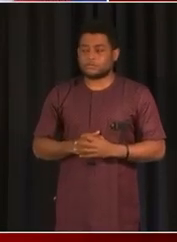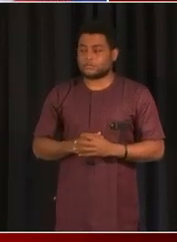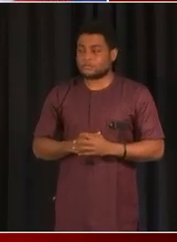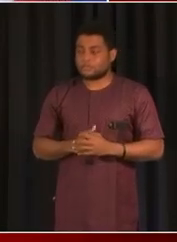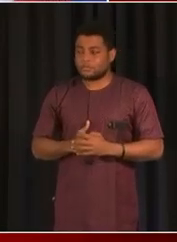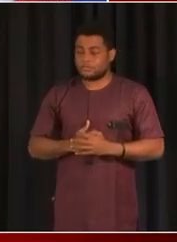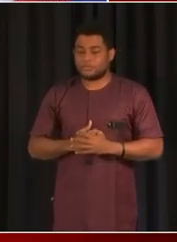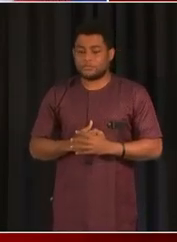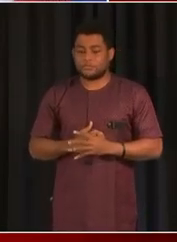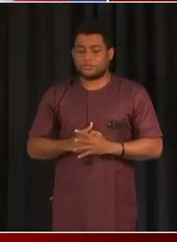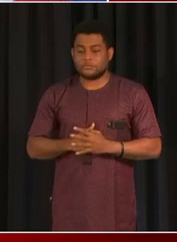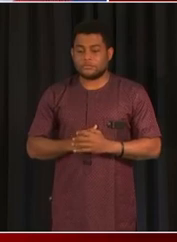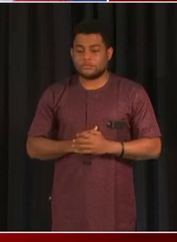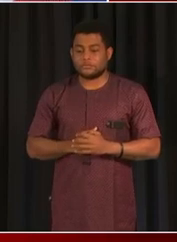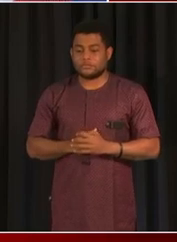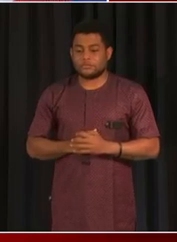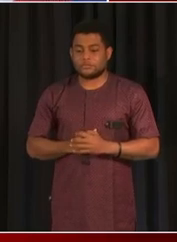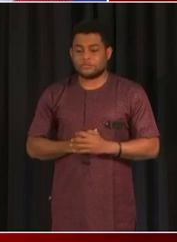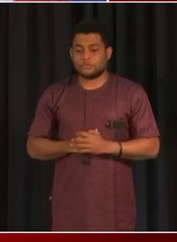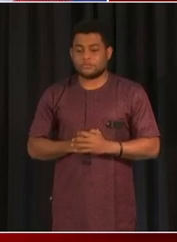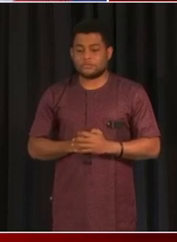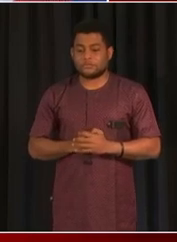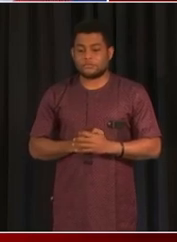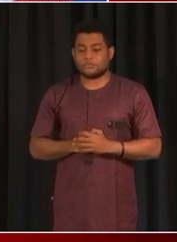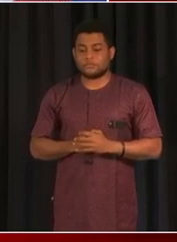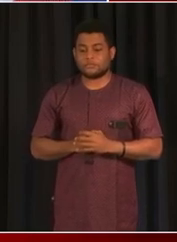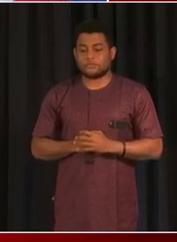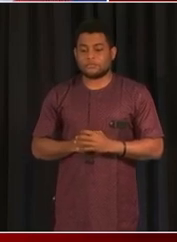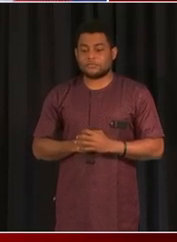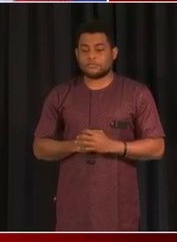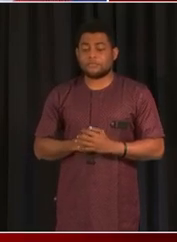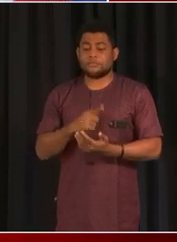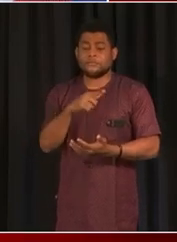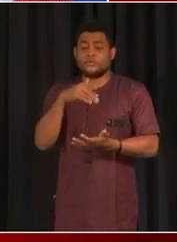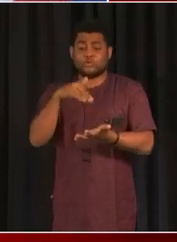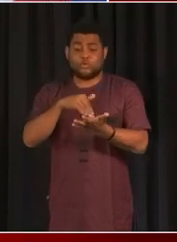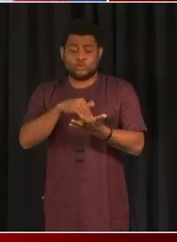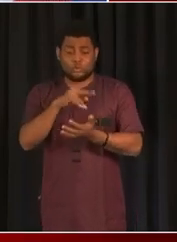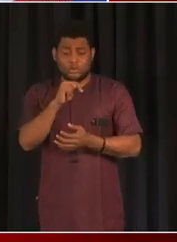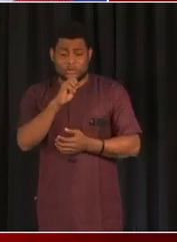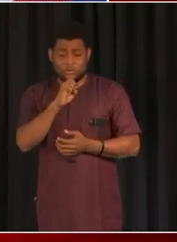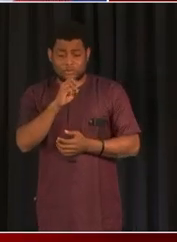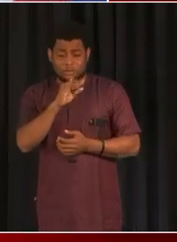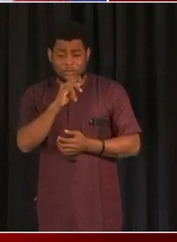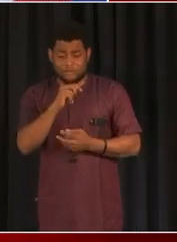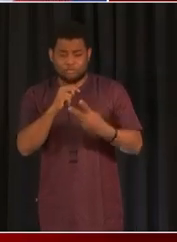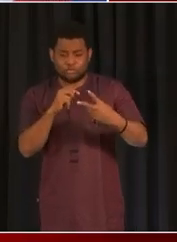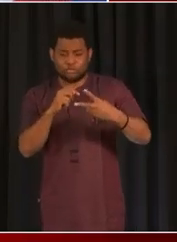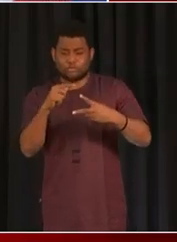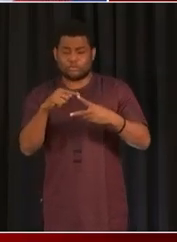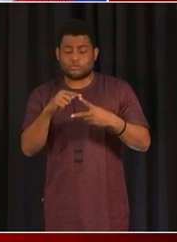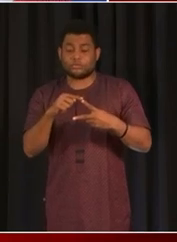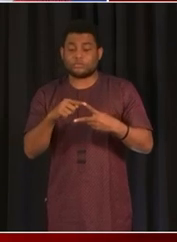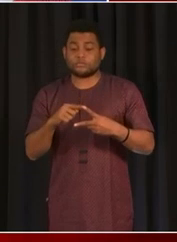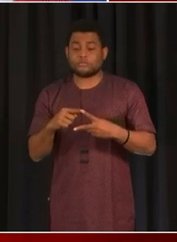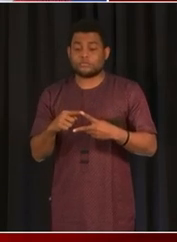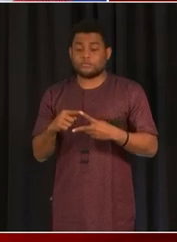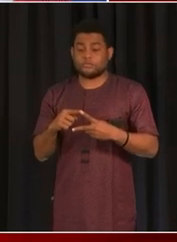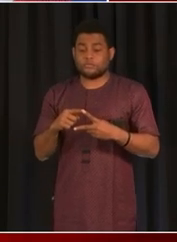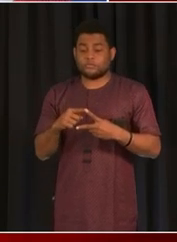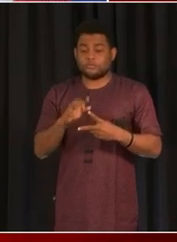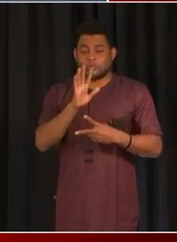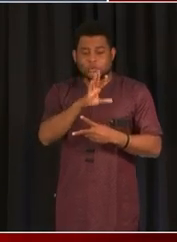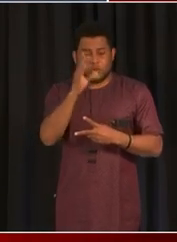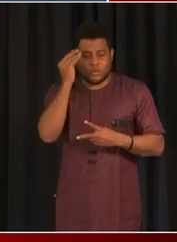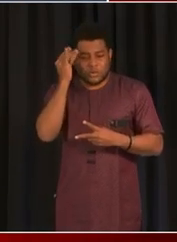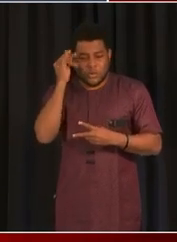Question, Uh-huh, sorry. Me? uh-huh. Question for Dr. Nesbitt, too, if you don't mind. What are your thoughts on a